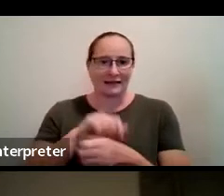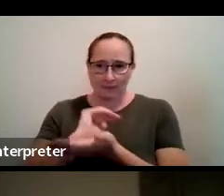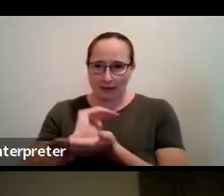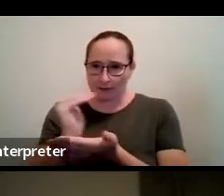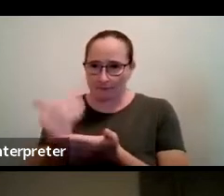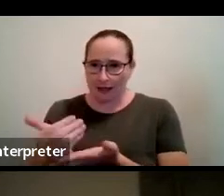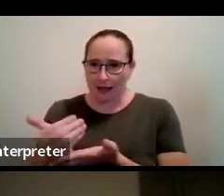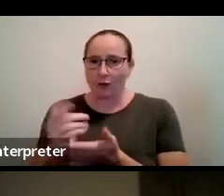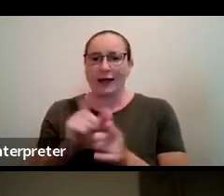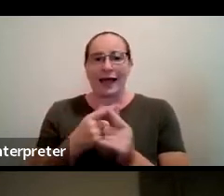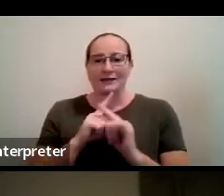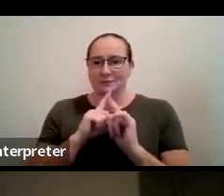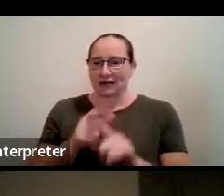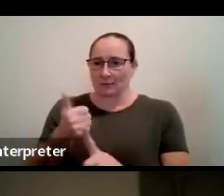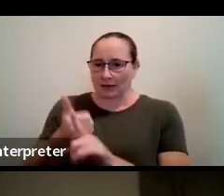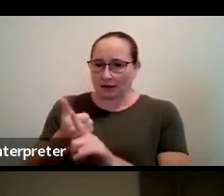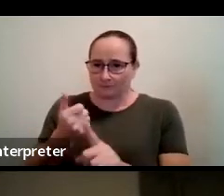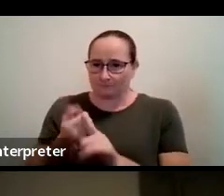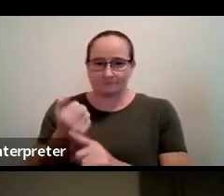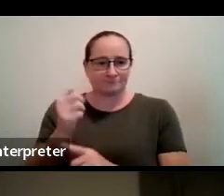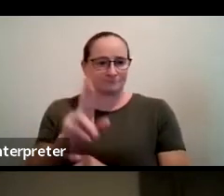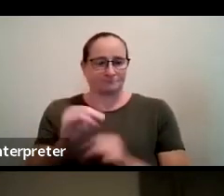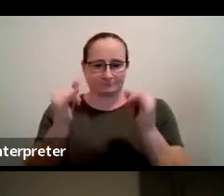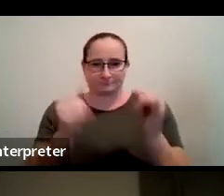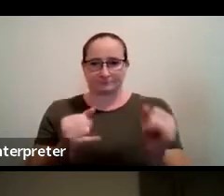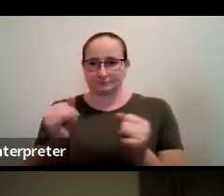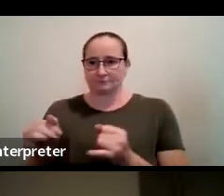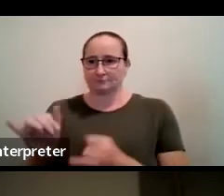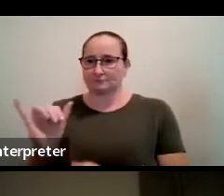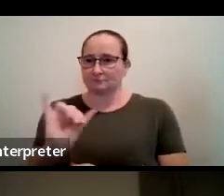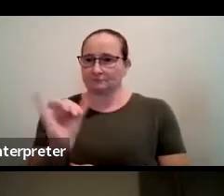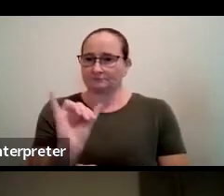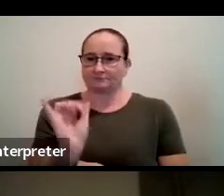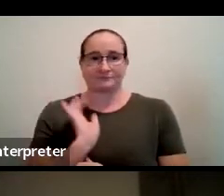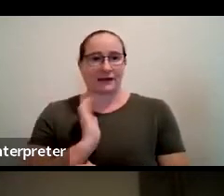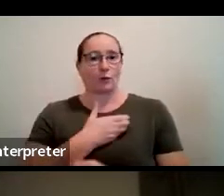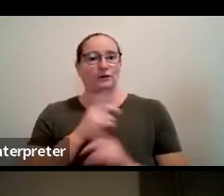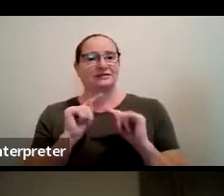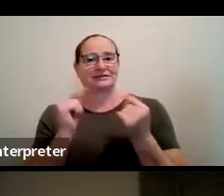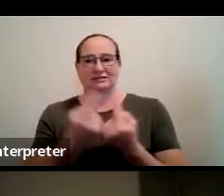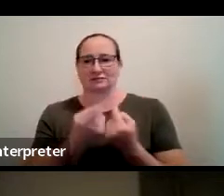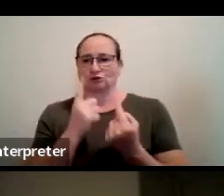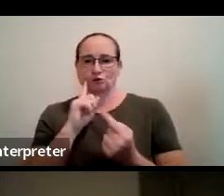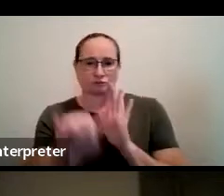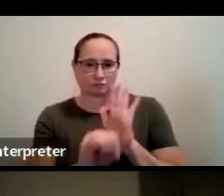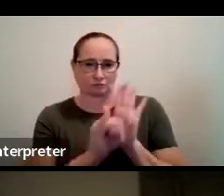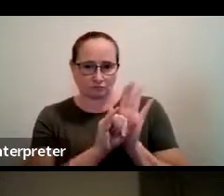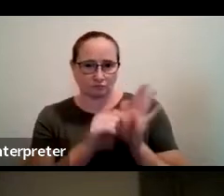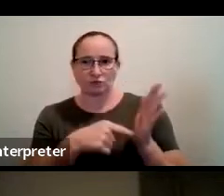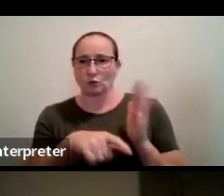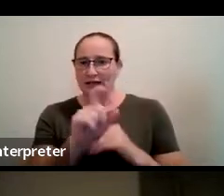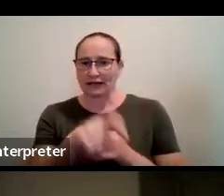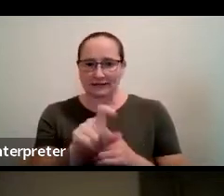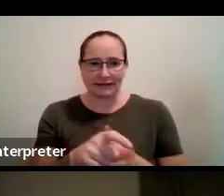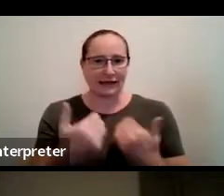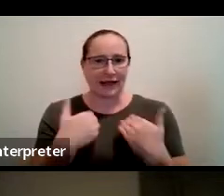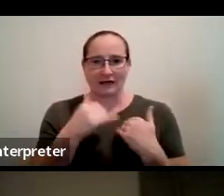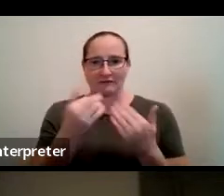as directed by themselves or by individuals such as our team to identify what they would need, have